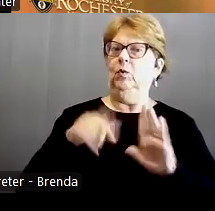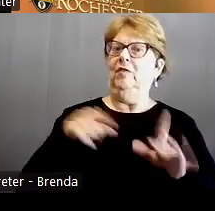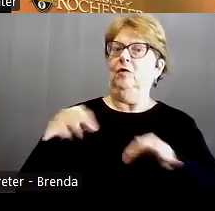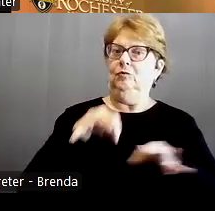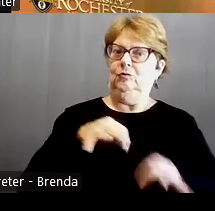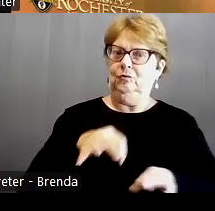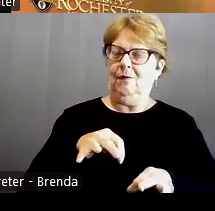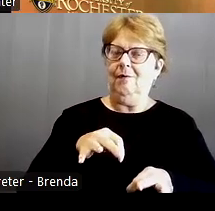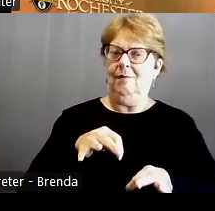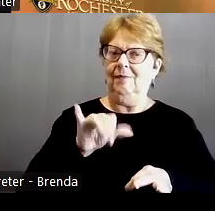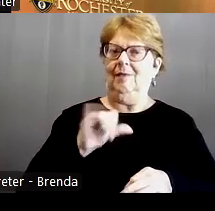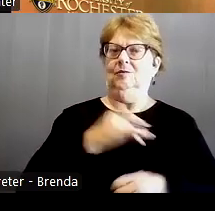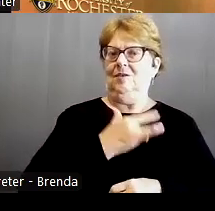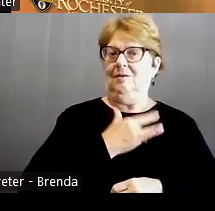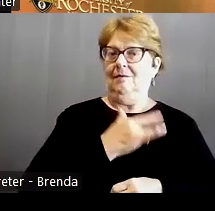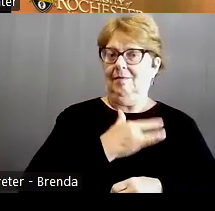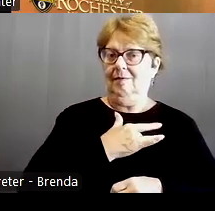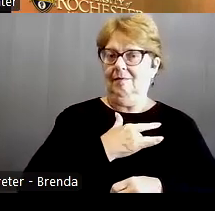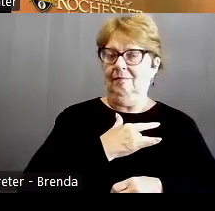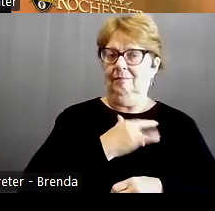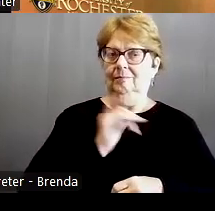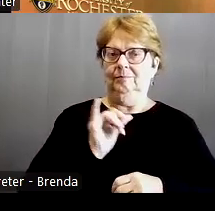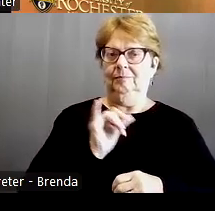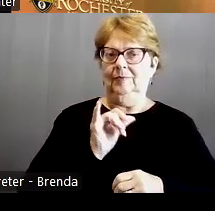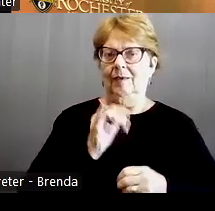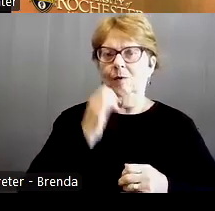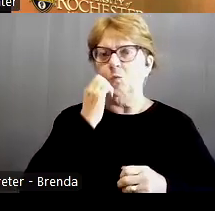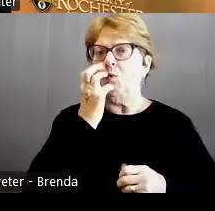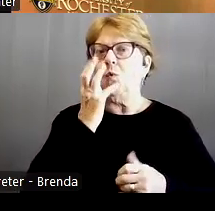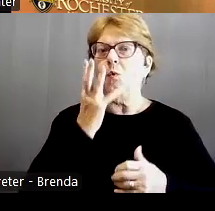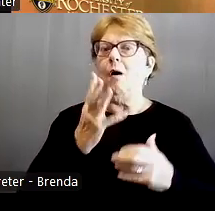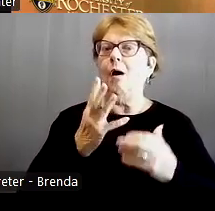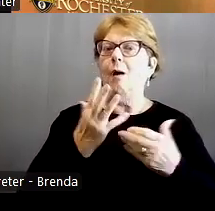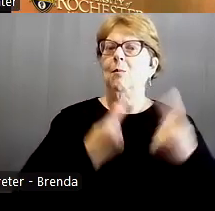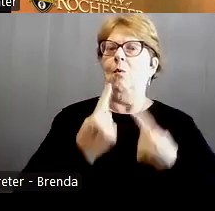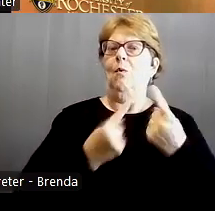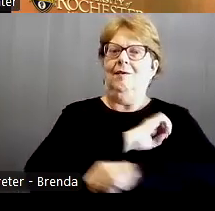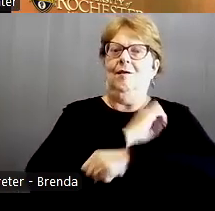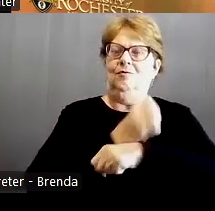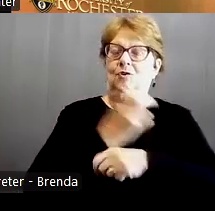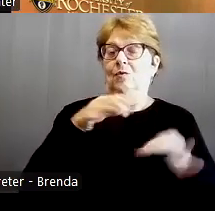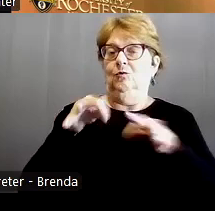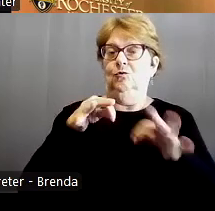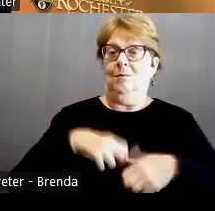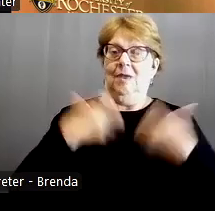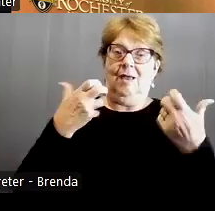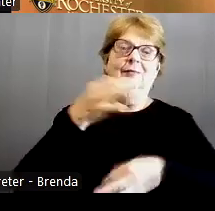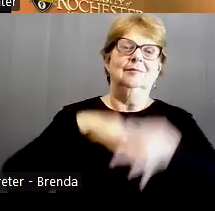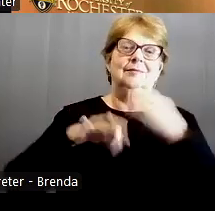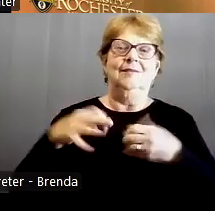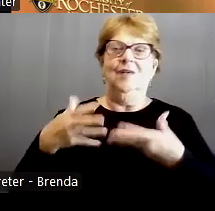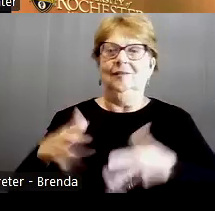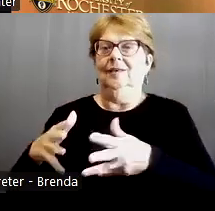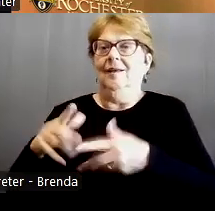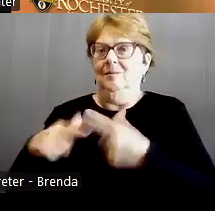of feeling, like warmth, heat, boiling, energy, when they're describing anger, versus anxiety about the